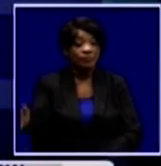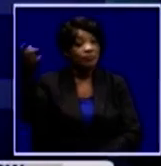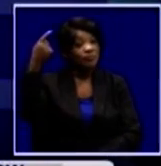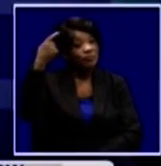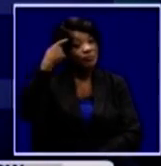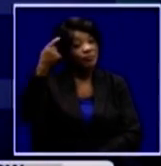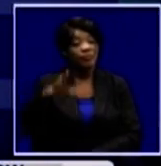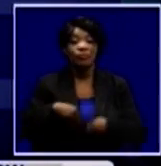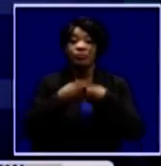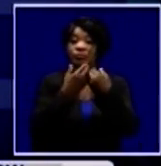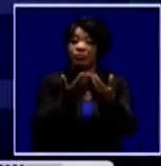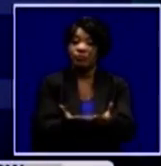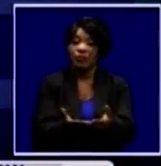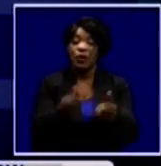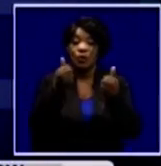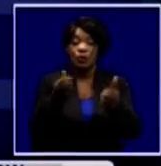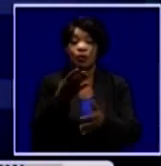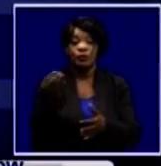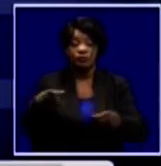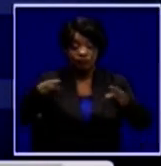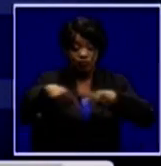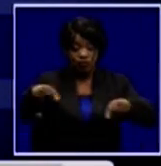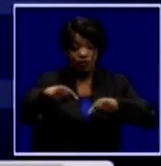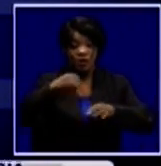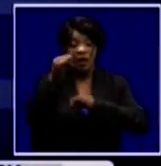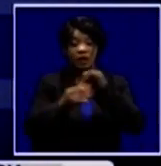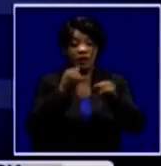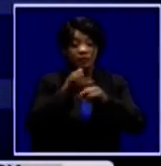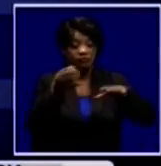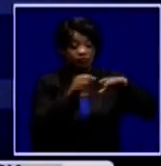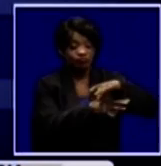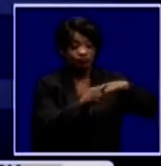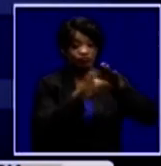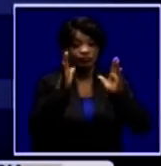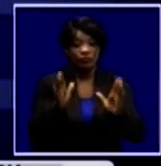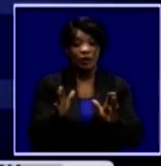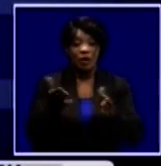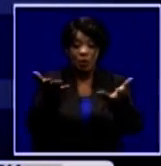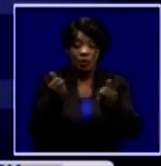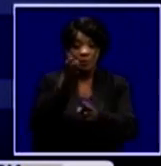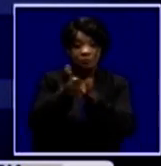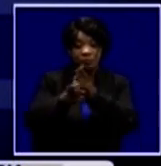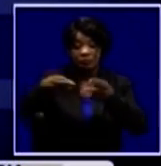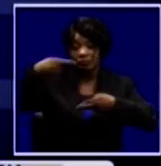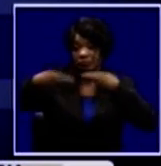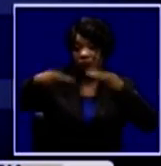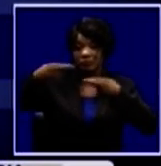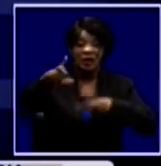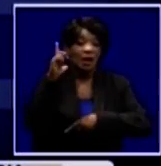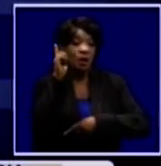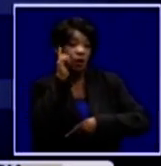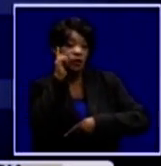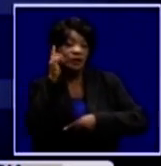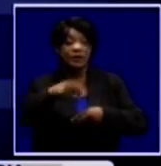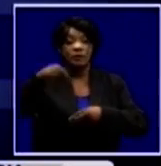Government has offered to provide incentives to local and foreign investors who want to put up hotels and lodges in